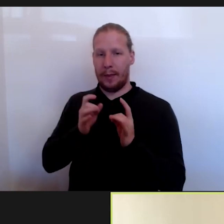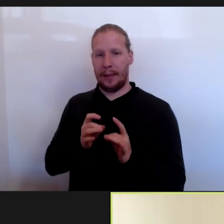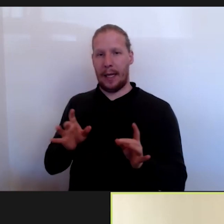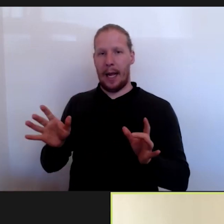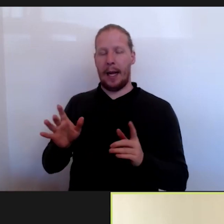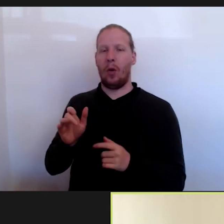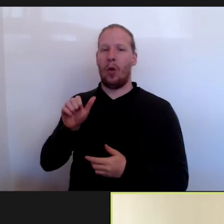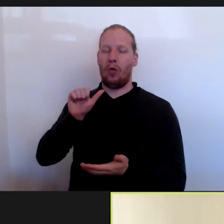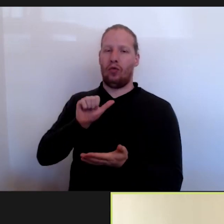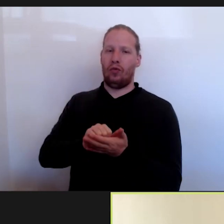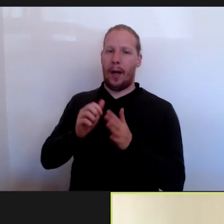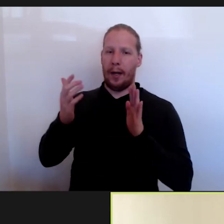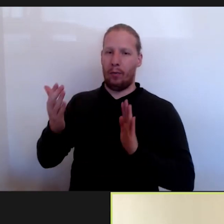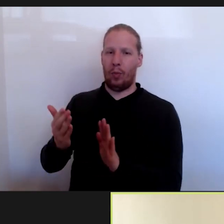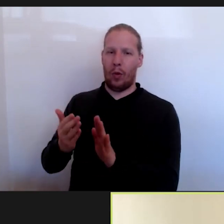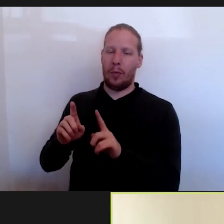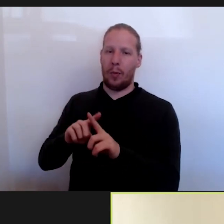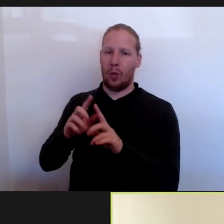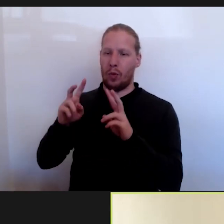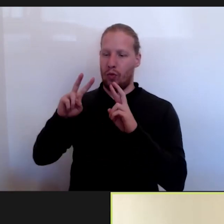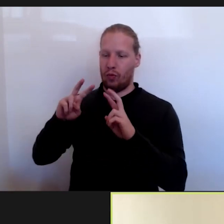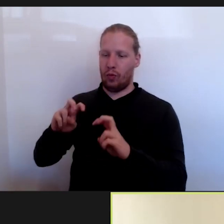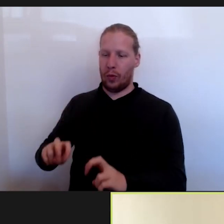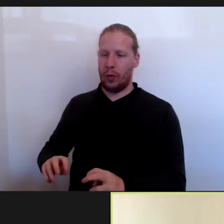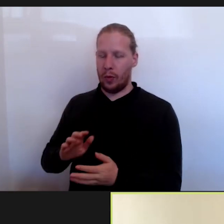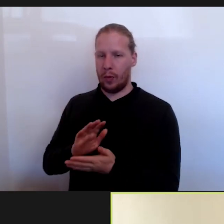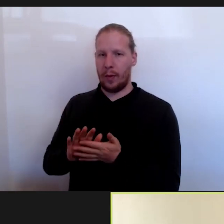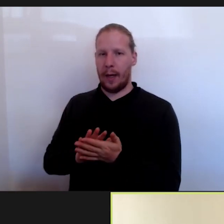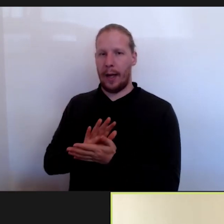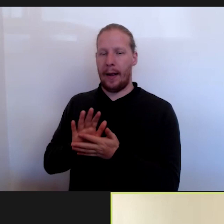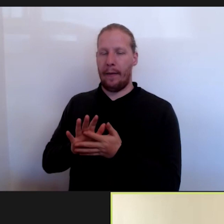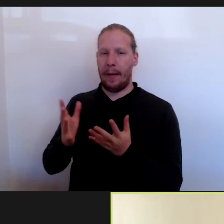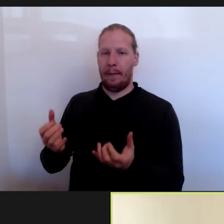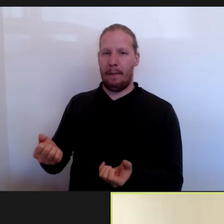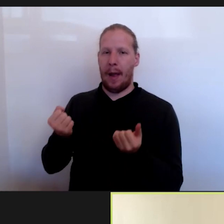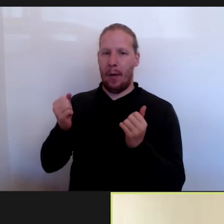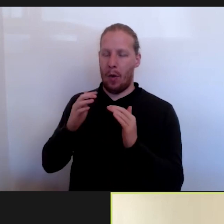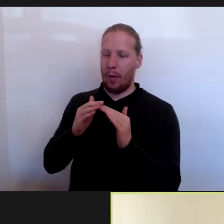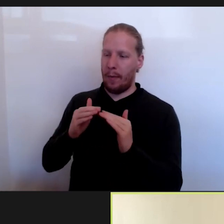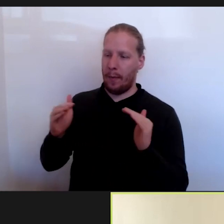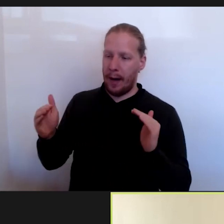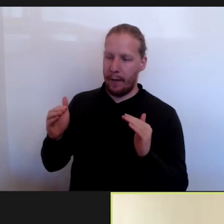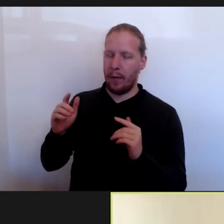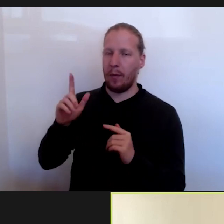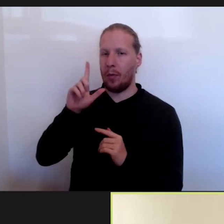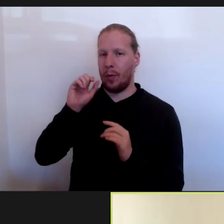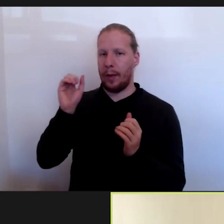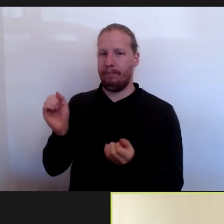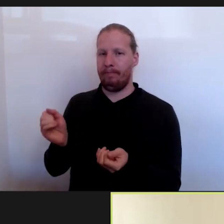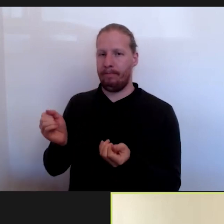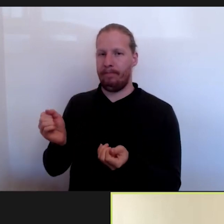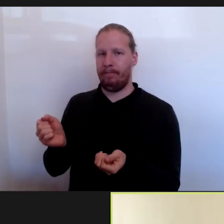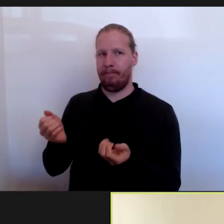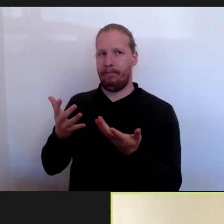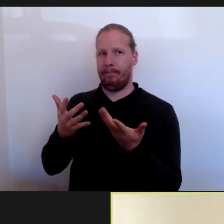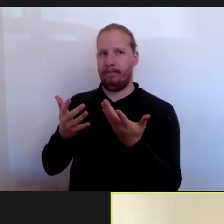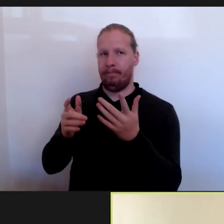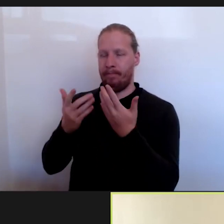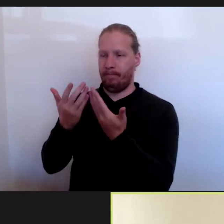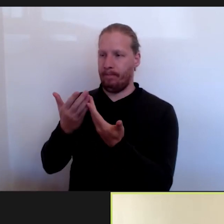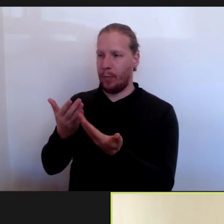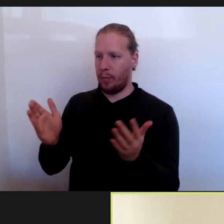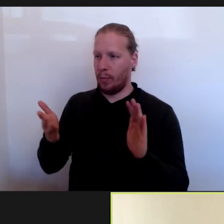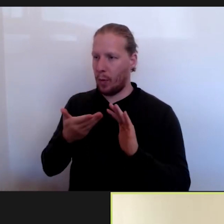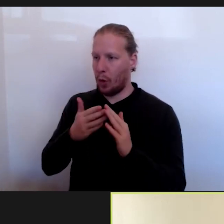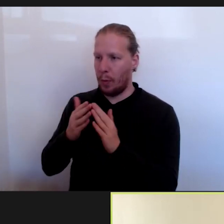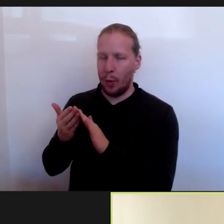right approach, the research also had the power, the authority, and the platform to bring a lot of positive changes for many people, many communities.